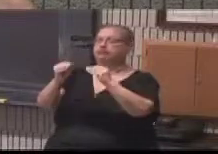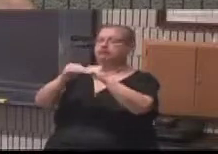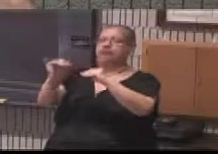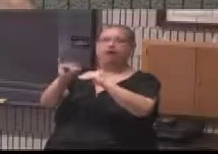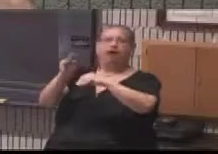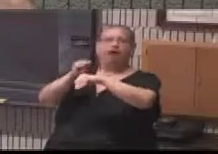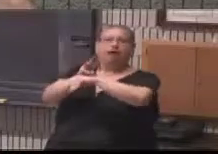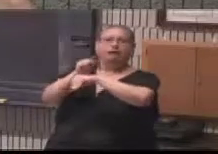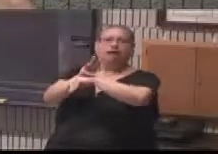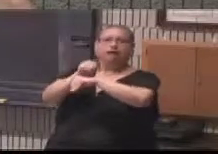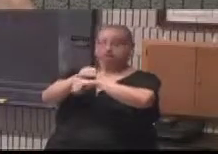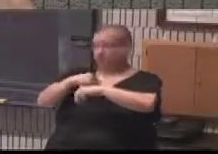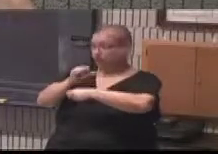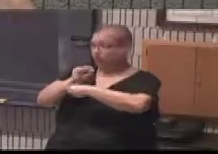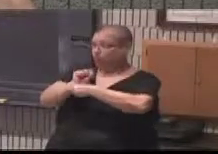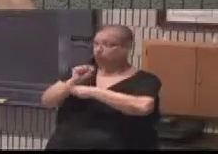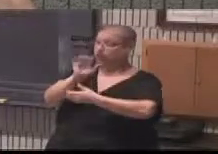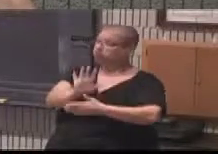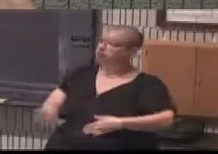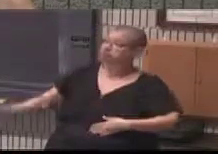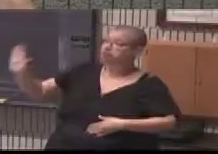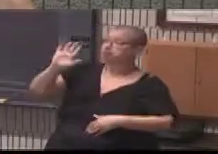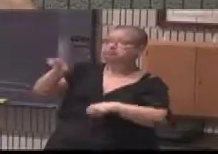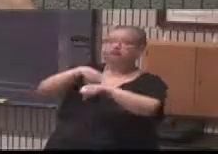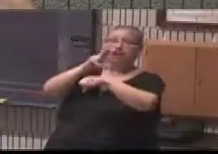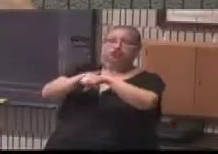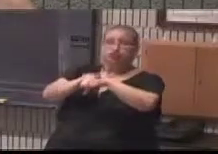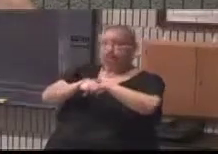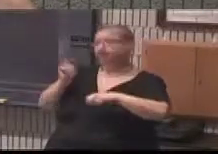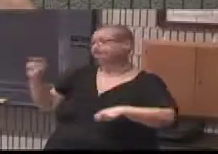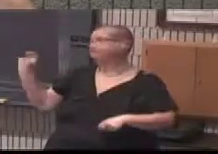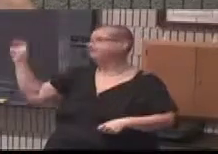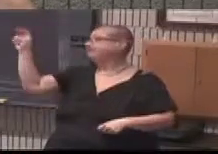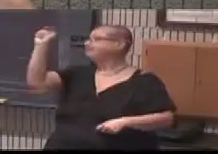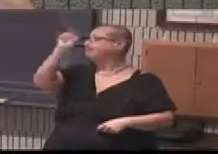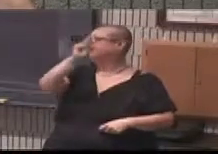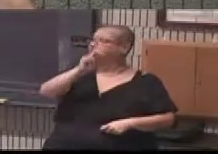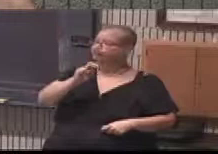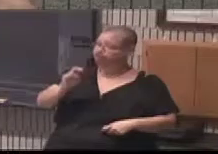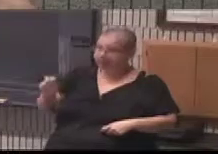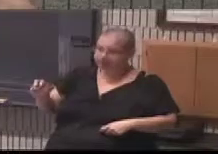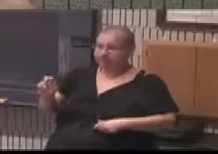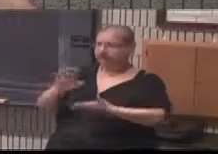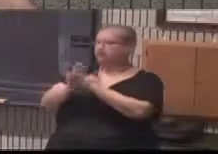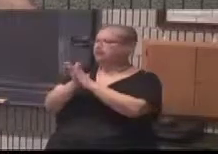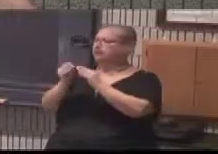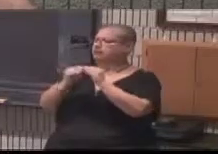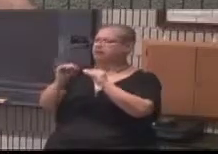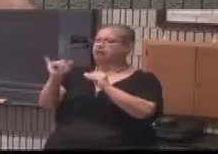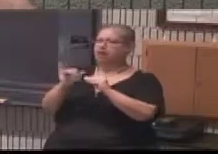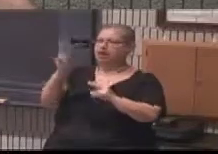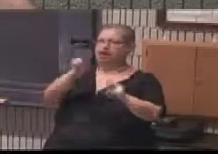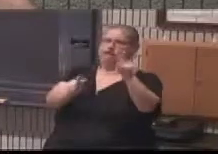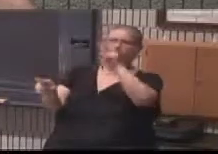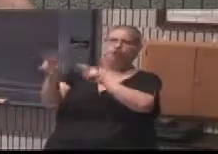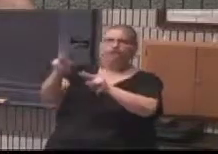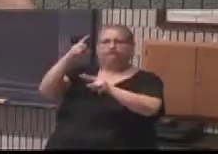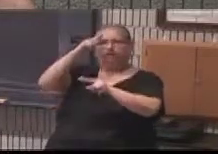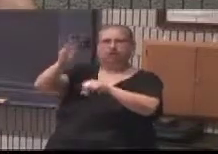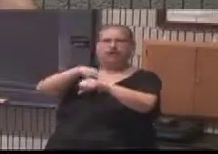I worked nationally, which led me to become a surveyor for a national accreditation